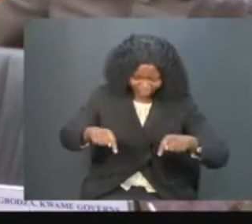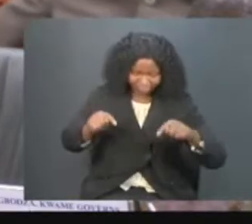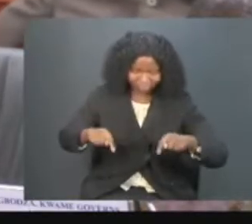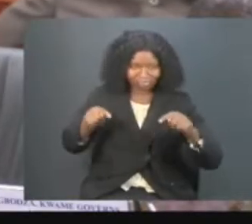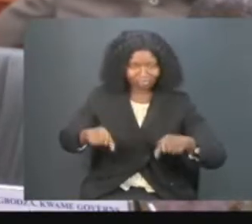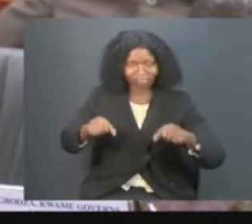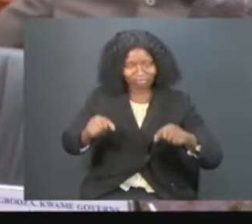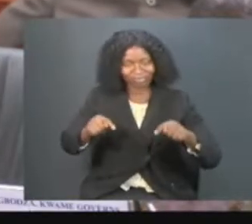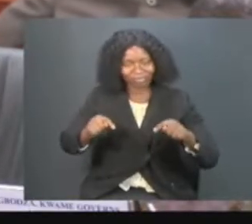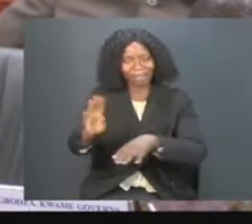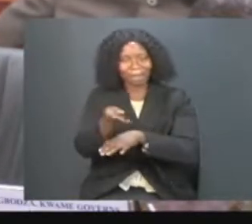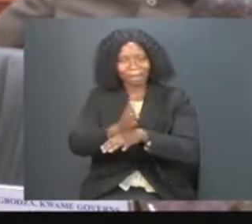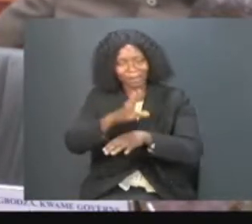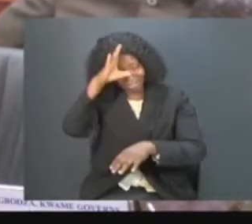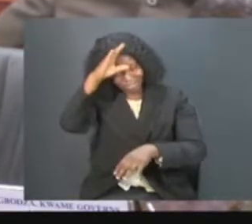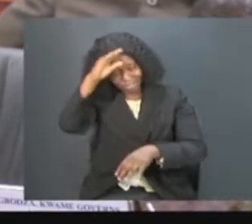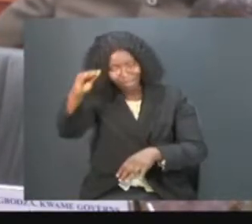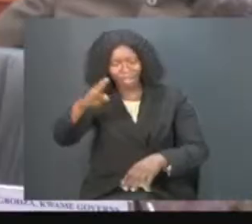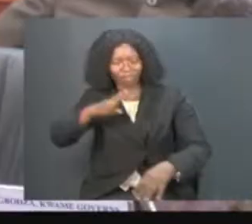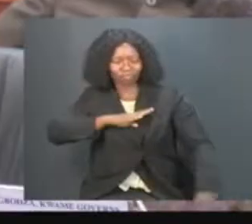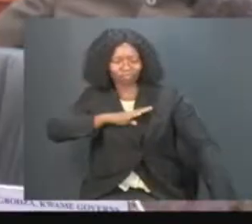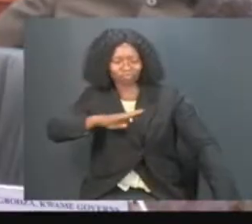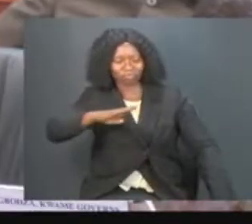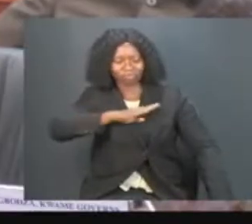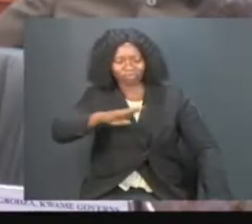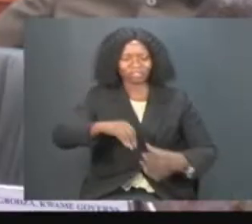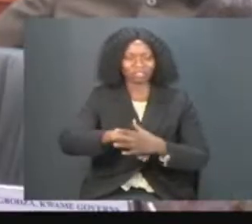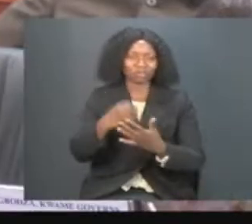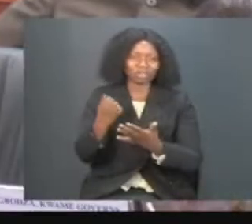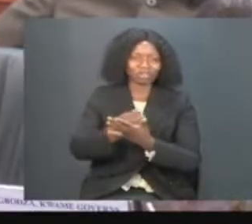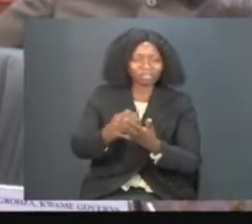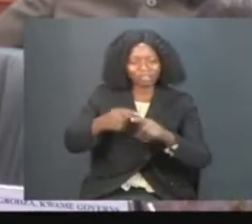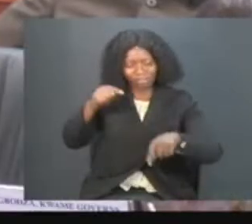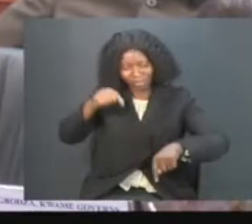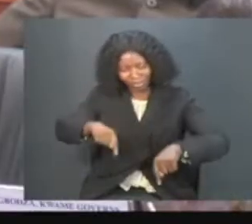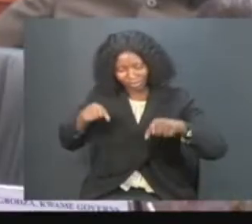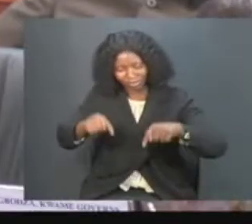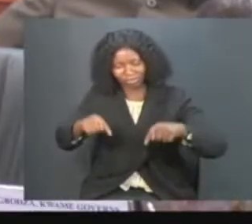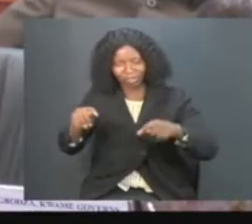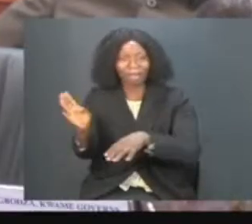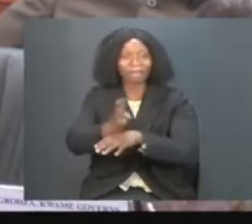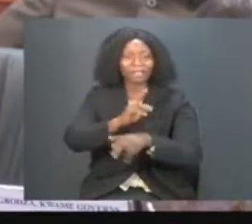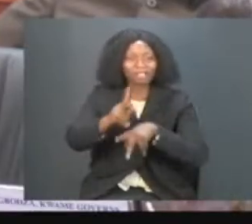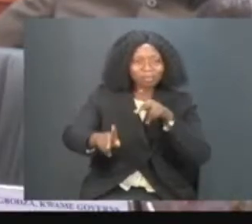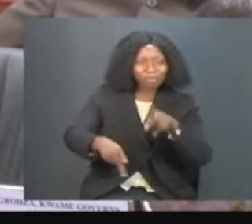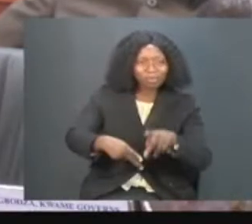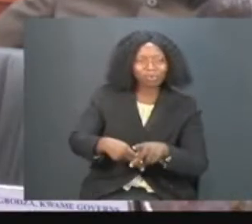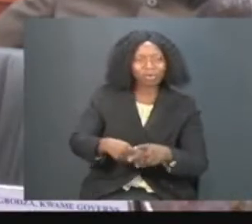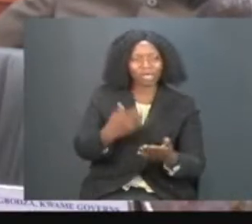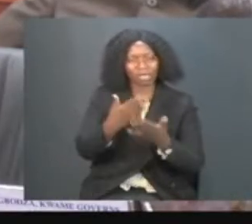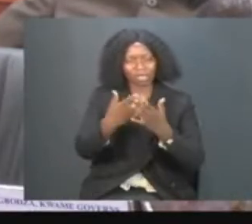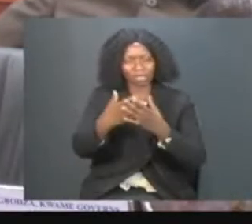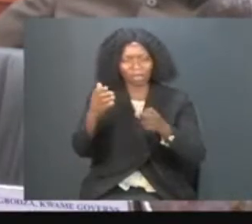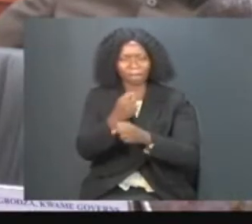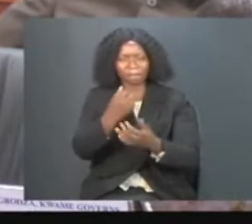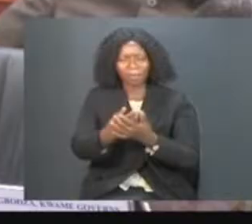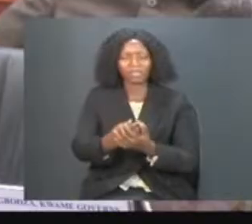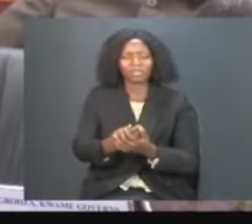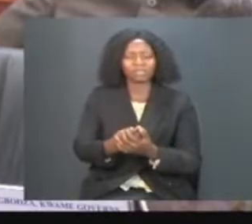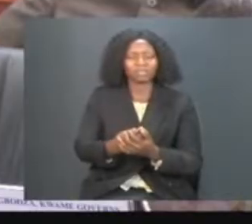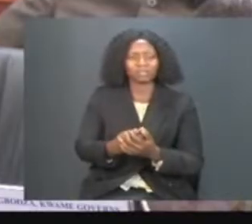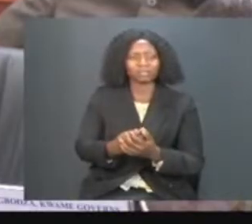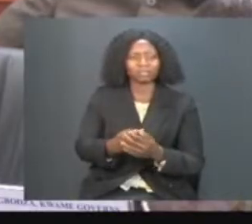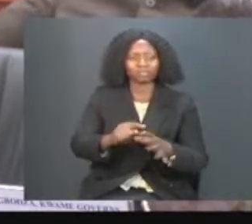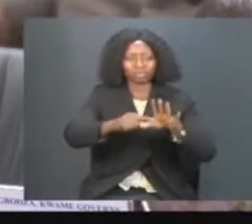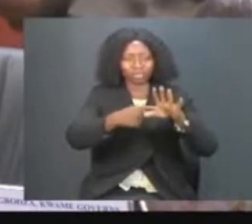that businessmen have confidence in the economy. This is a time that businessmen can raise money at a cheaper cost to